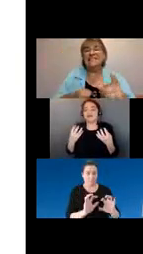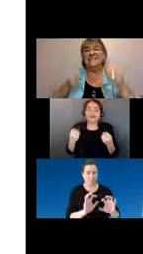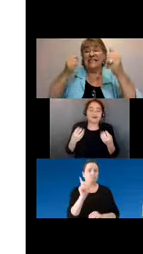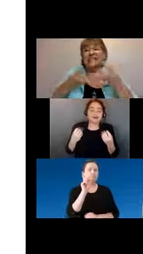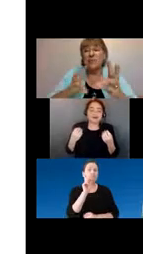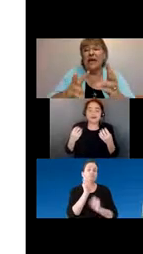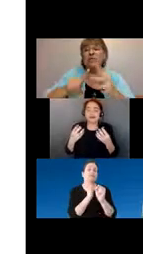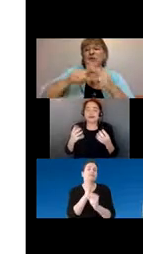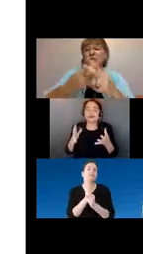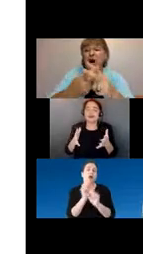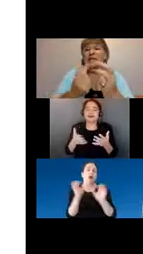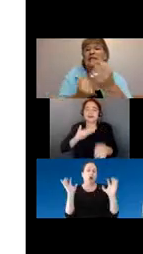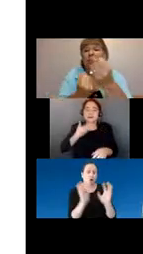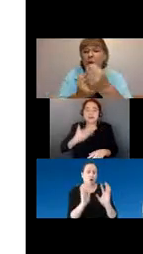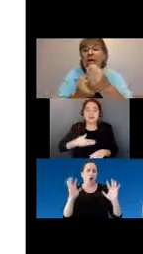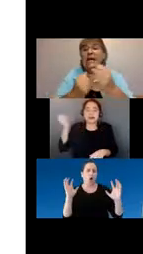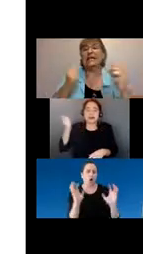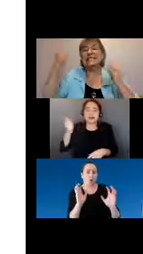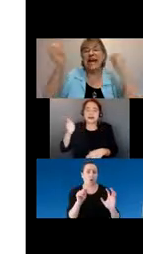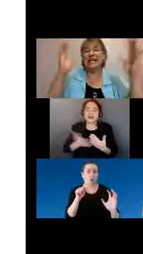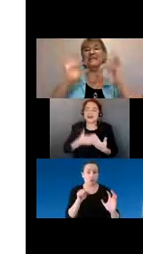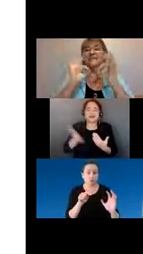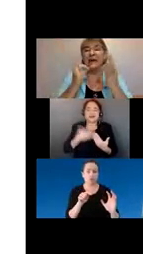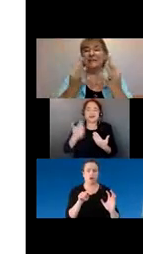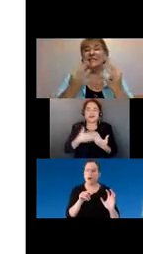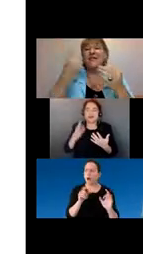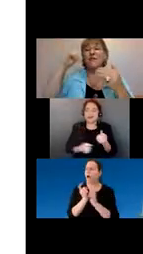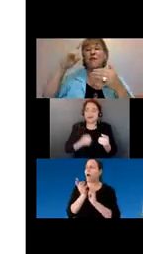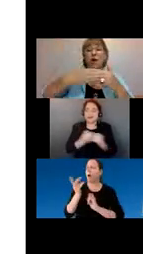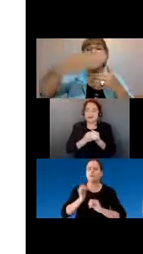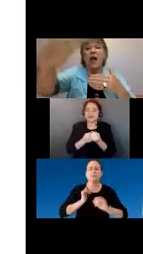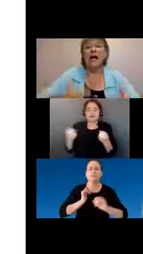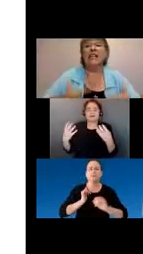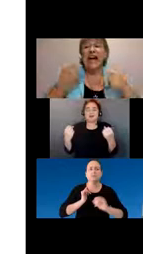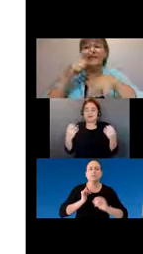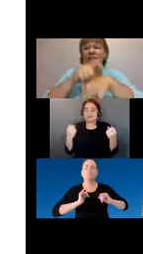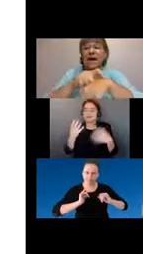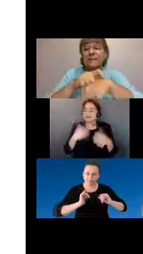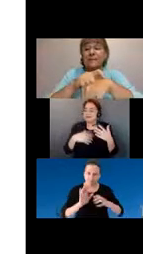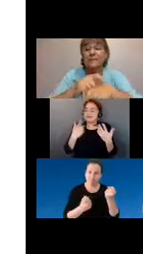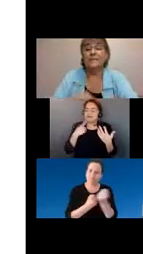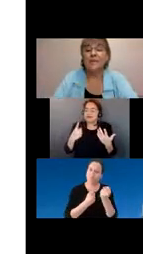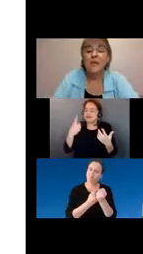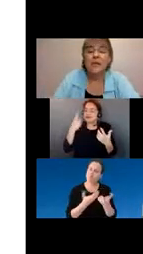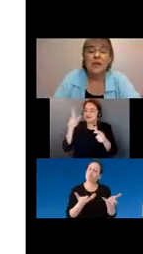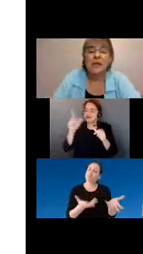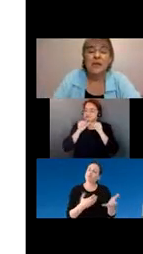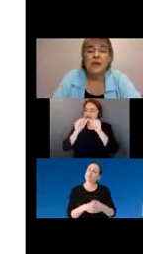easiest, fastest way to start supporting signing families for a lifetime.